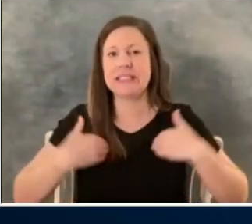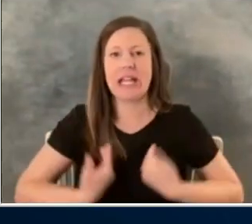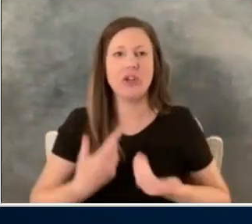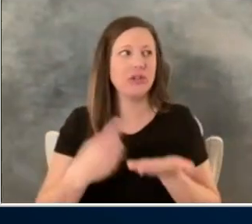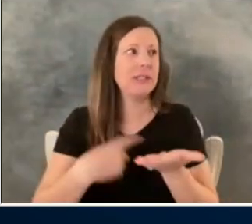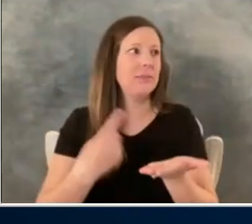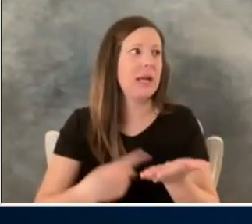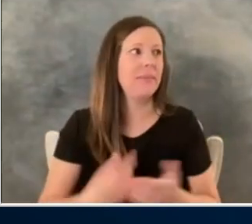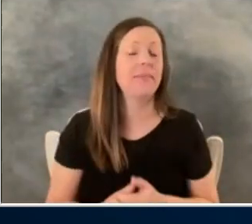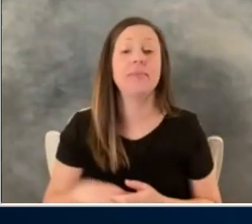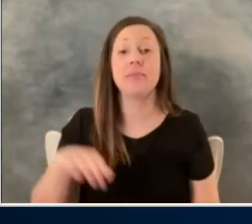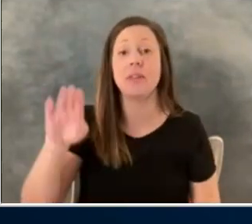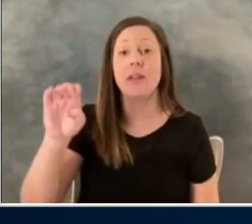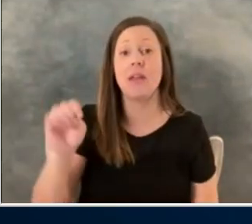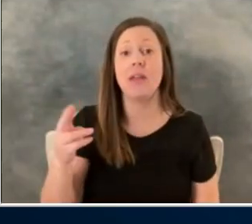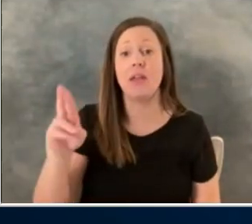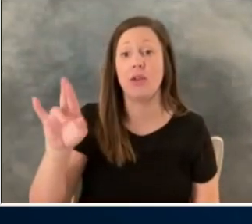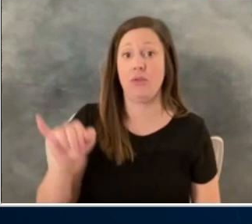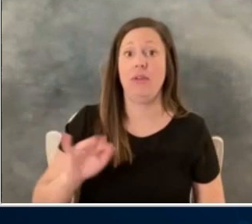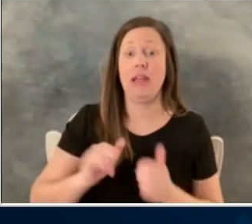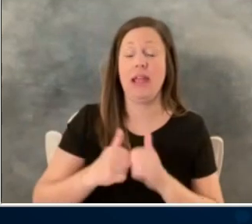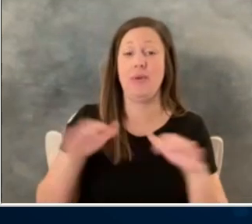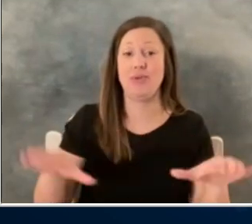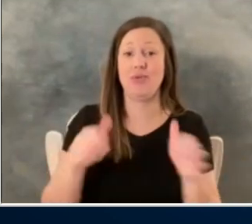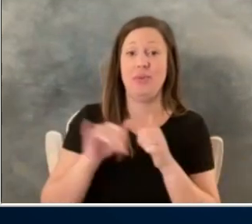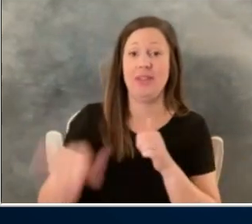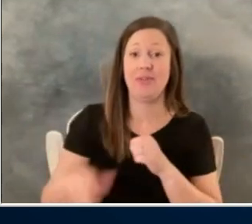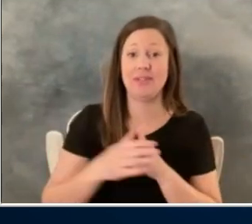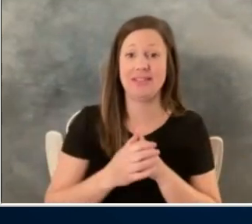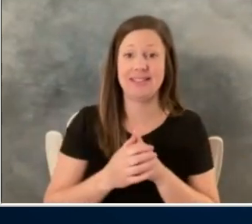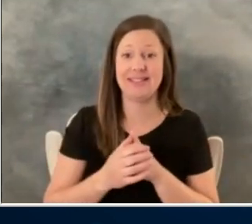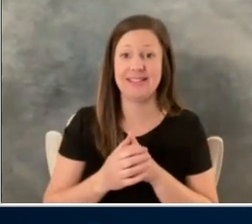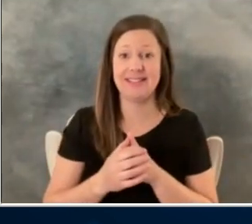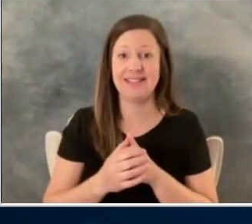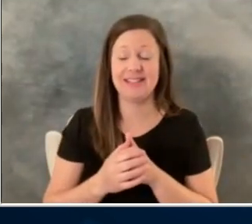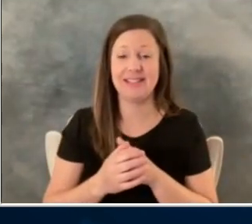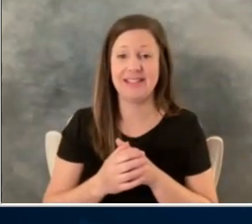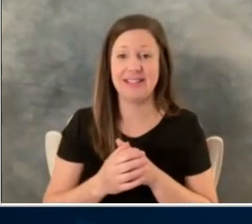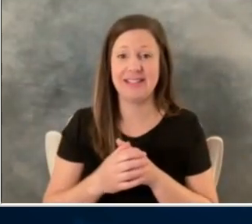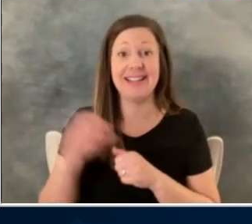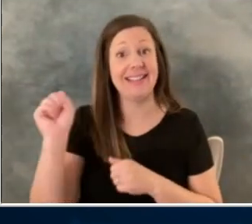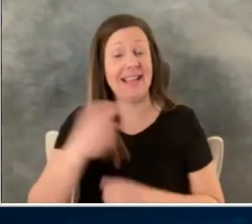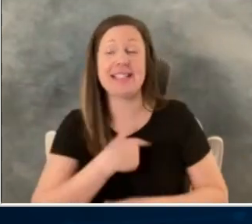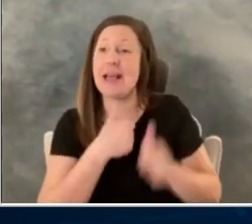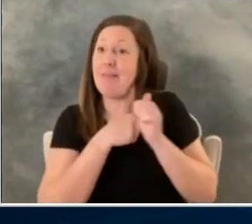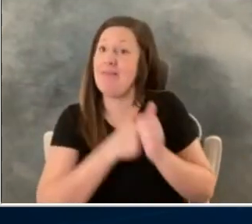Yuri, how are you doing on those pills? Yeah, I'm just following your treatment. Yeah.